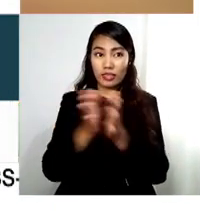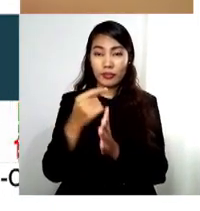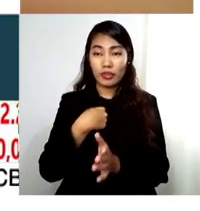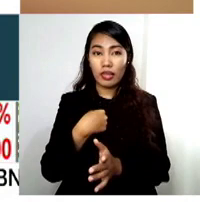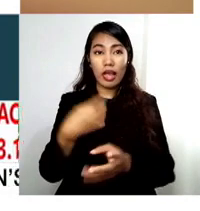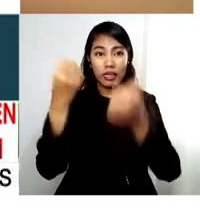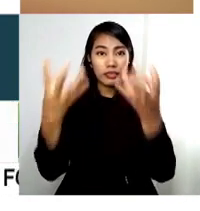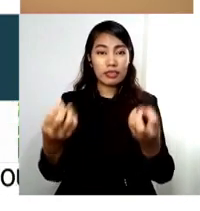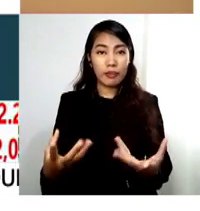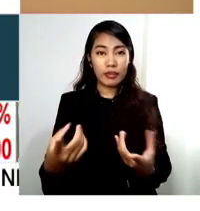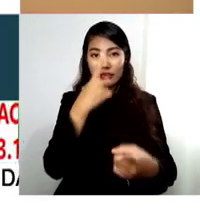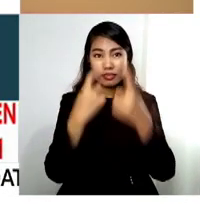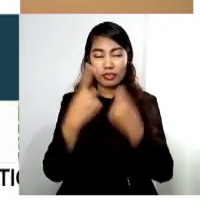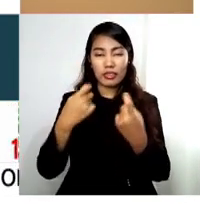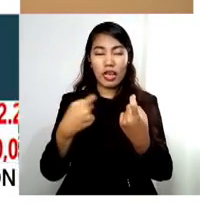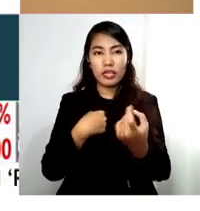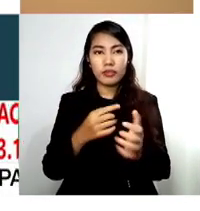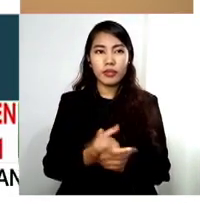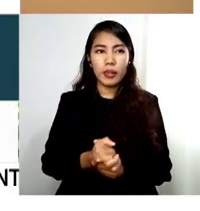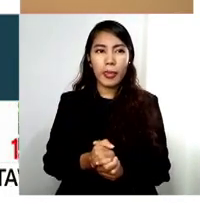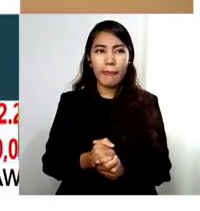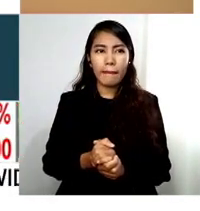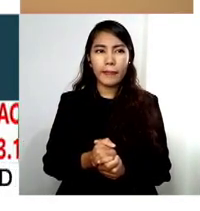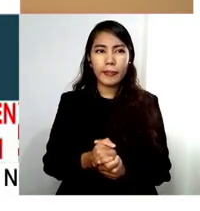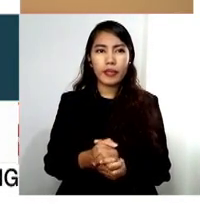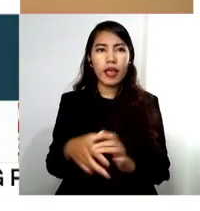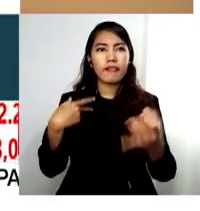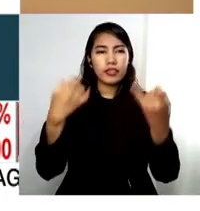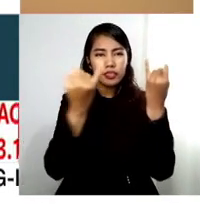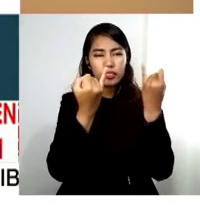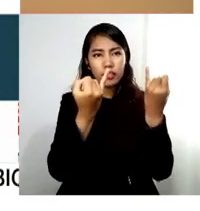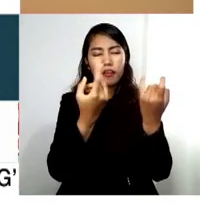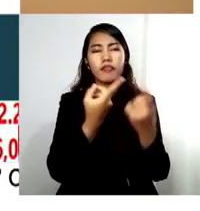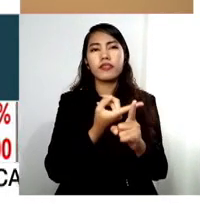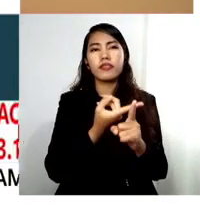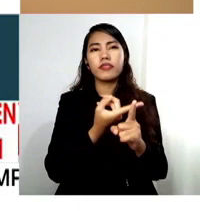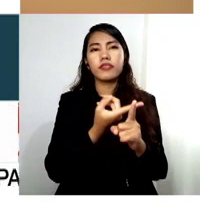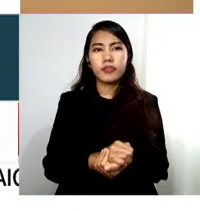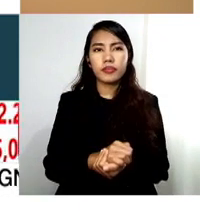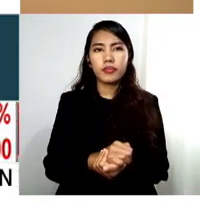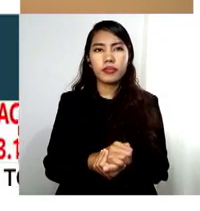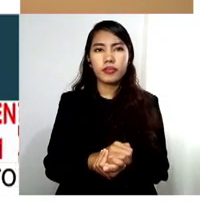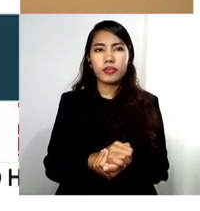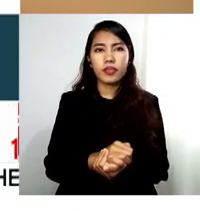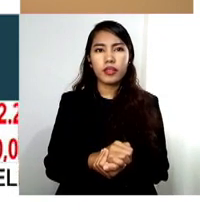it's very seldom do I get instructions from my principal, and this is one of the rare opportunities when